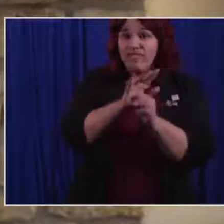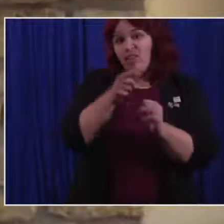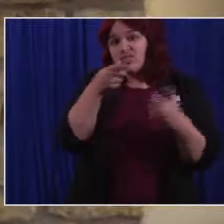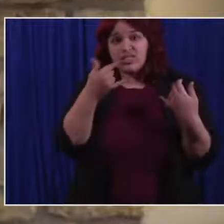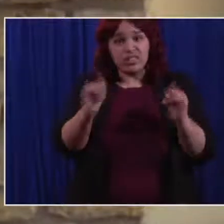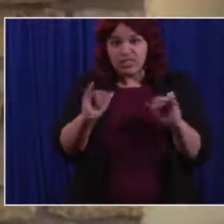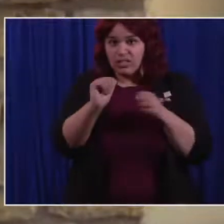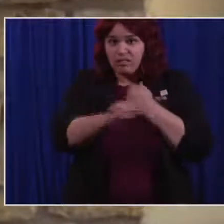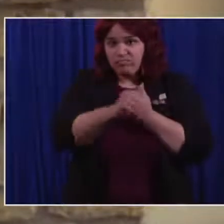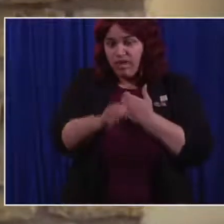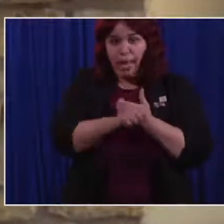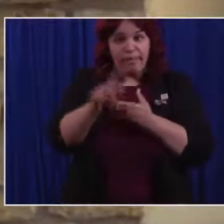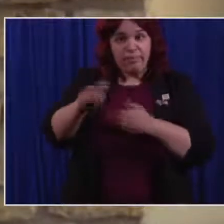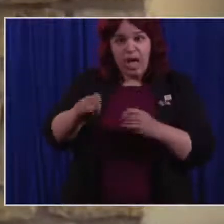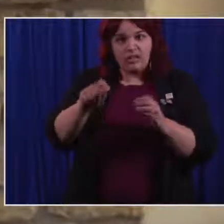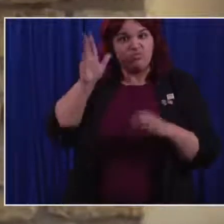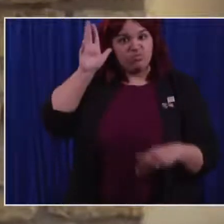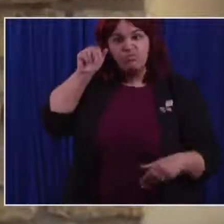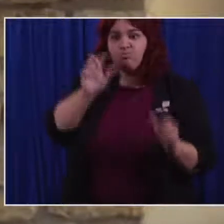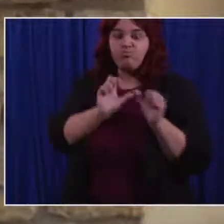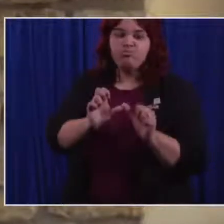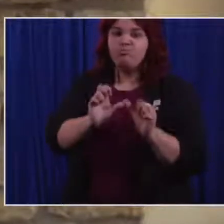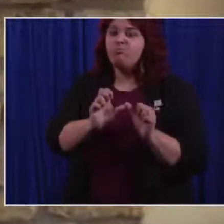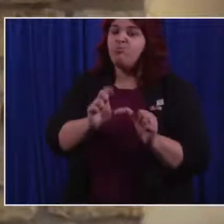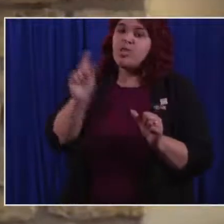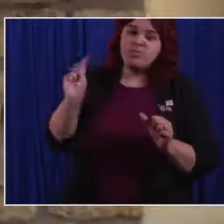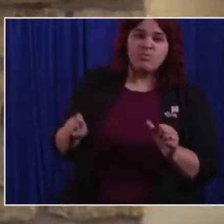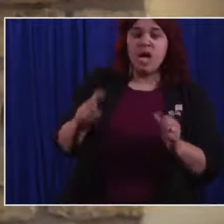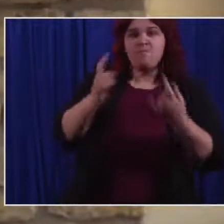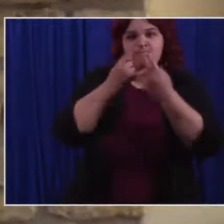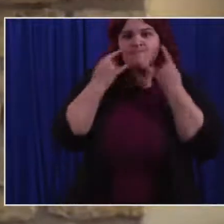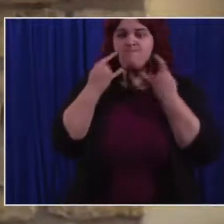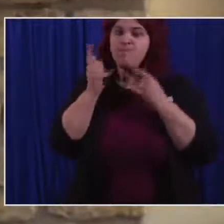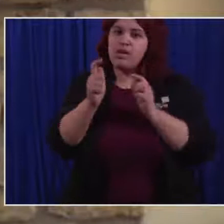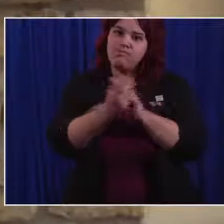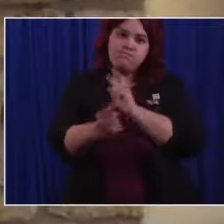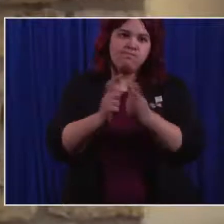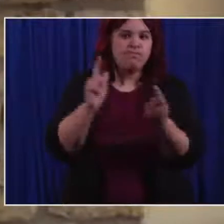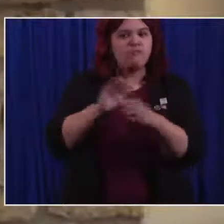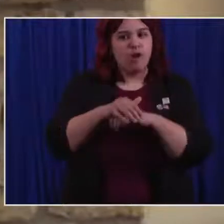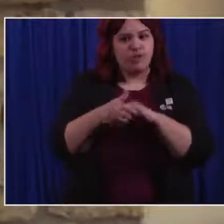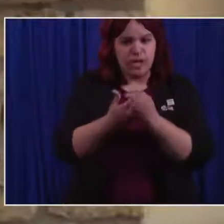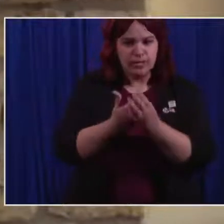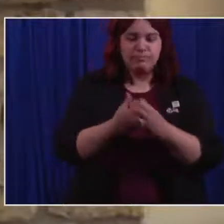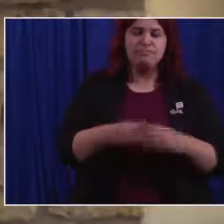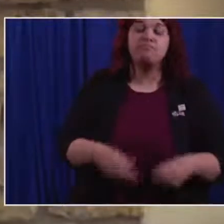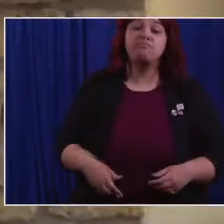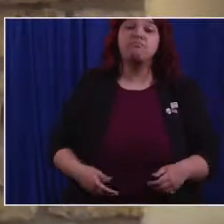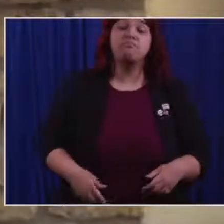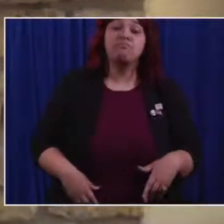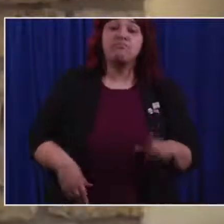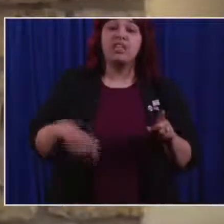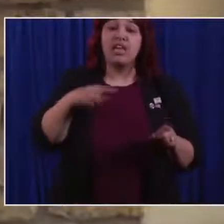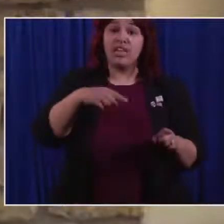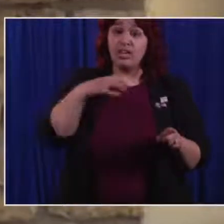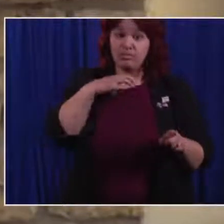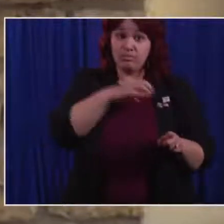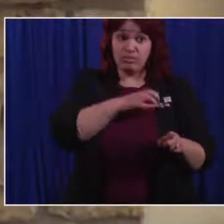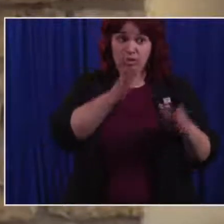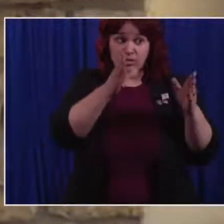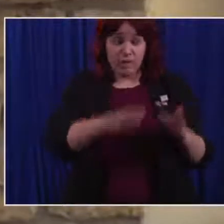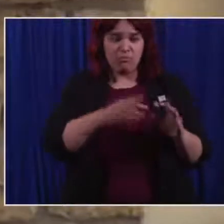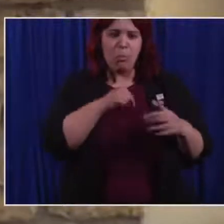how we stay on defense. I talked to the congressman earlier today, and he and I had a